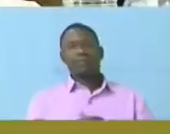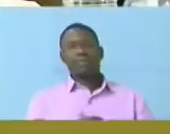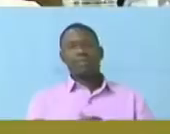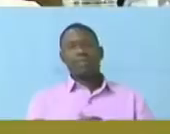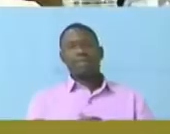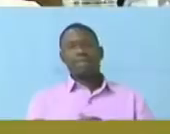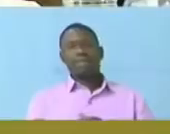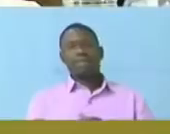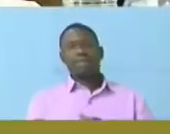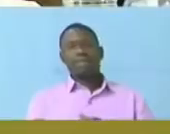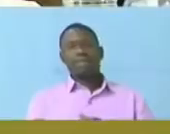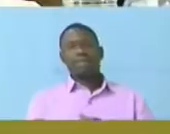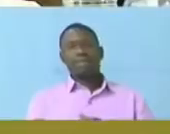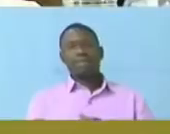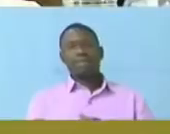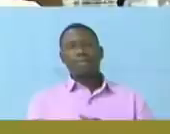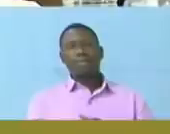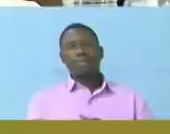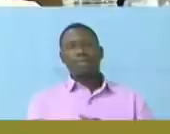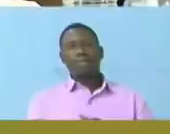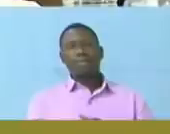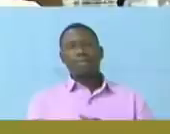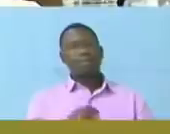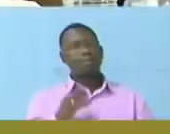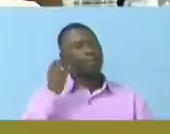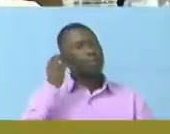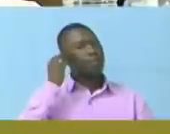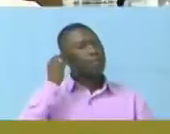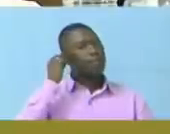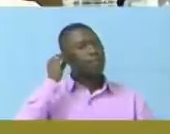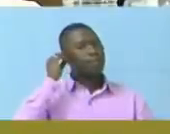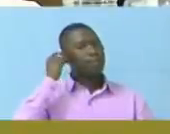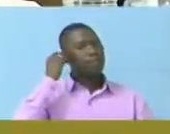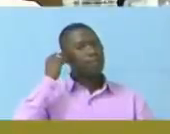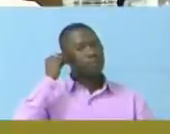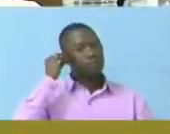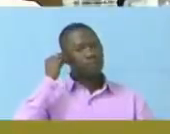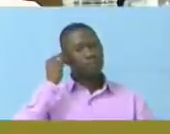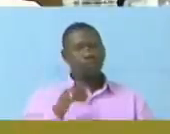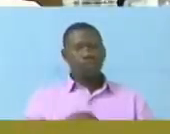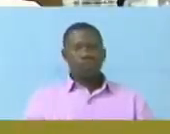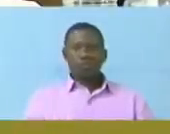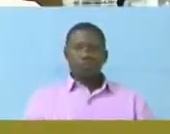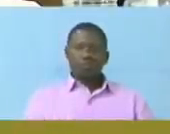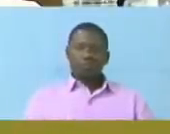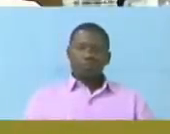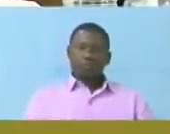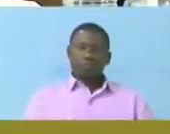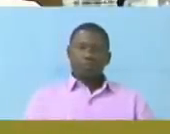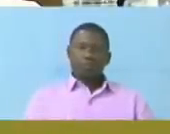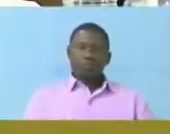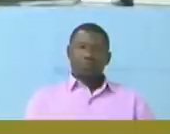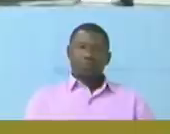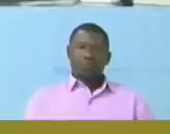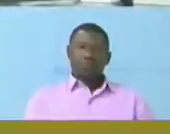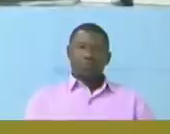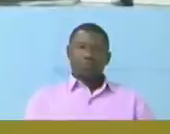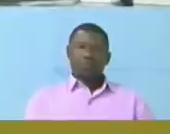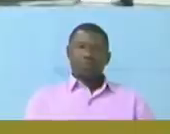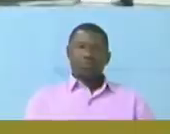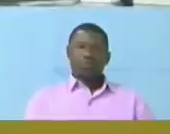birafata tamantefana nata o kaito le chikangadi General Bajila. Bitu ye kolu tambindi ye tentendi wale nyama. But bitu